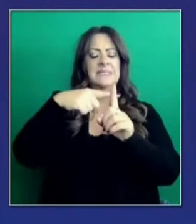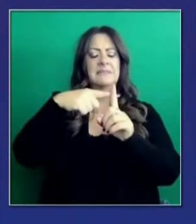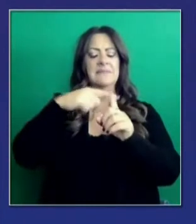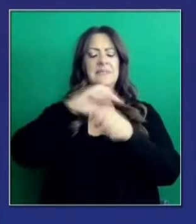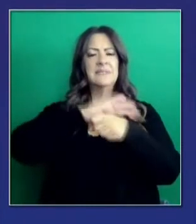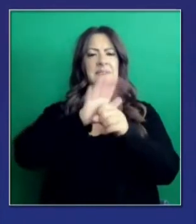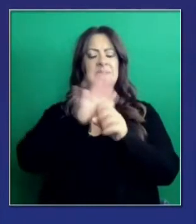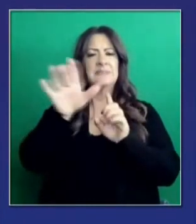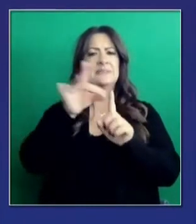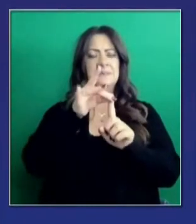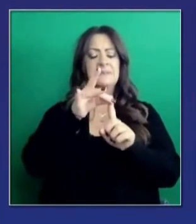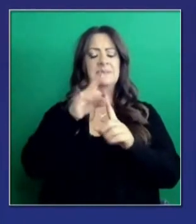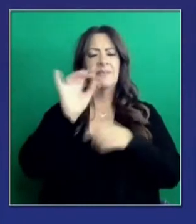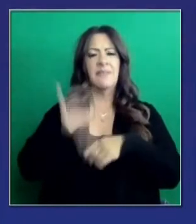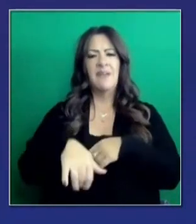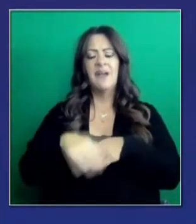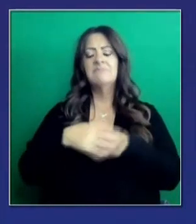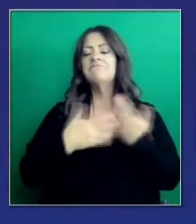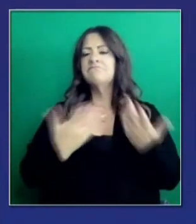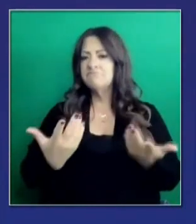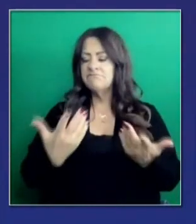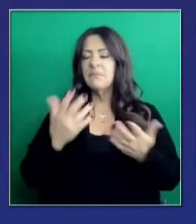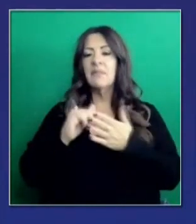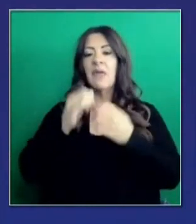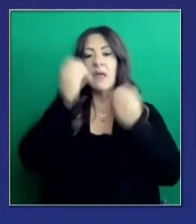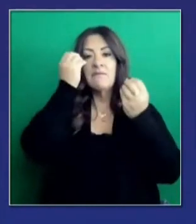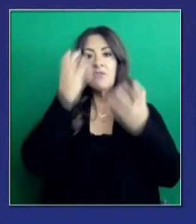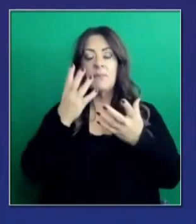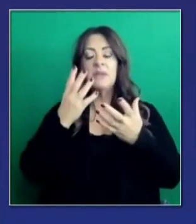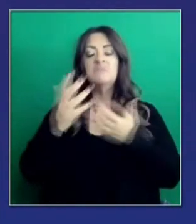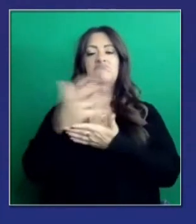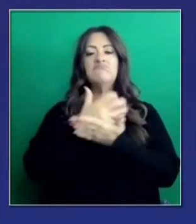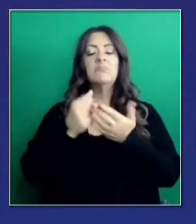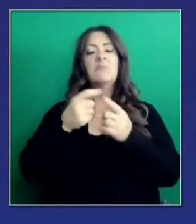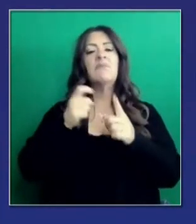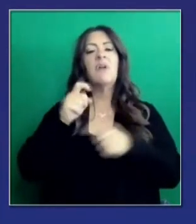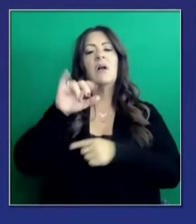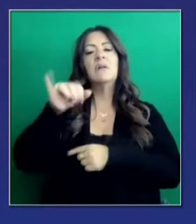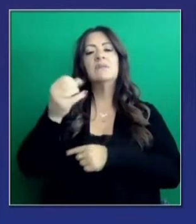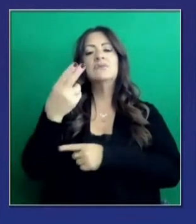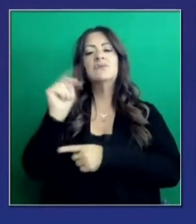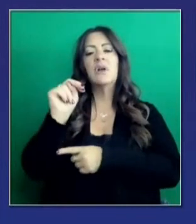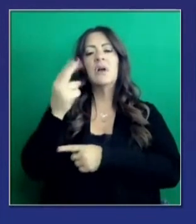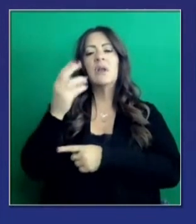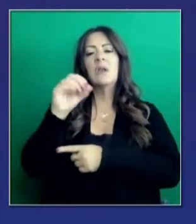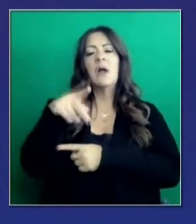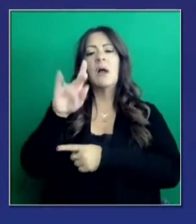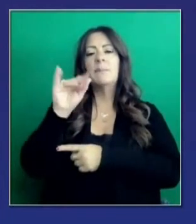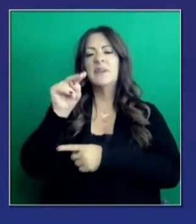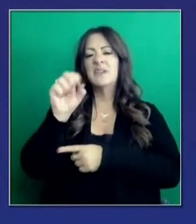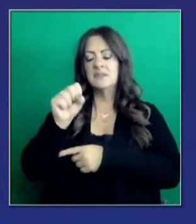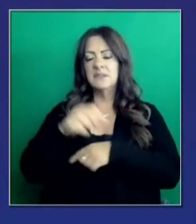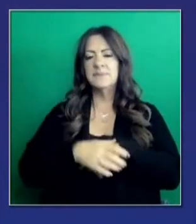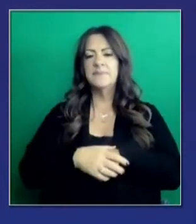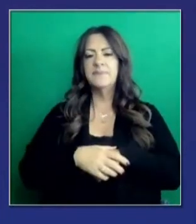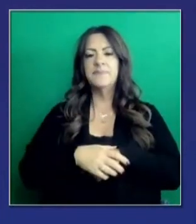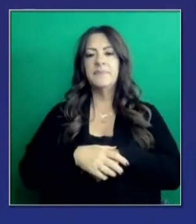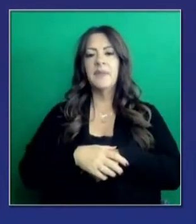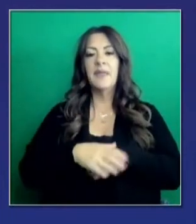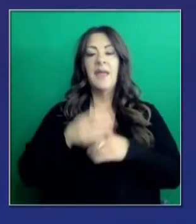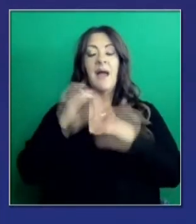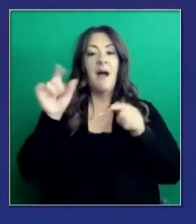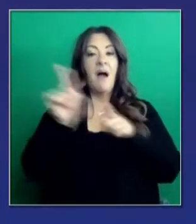And this, again, data from Johns Hopkins based upon data that was collected on the 25th. Hospitalizations are down just shy